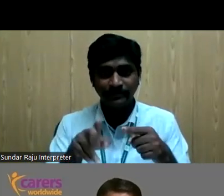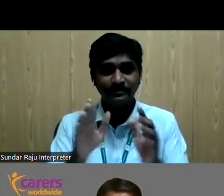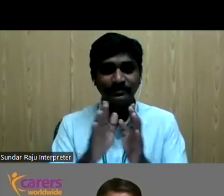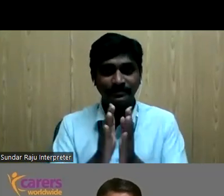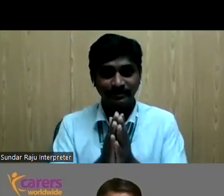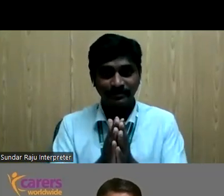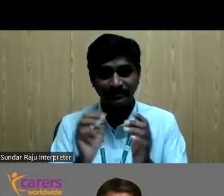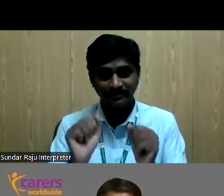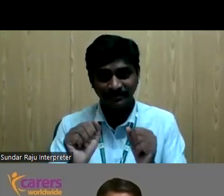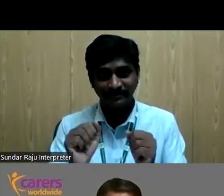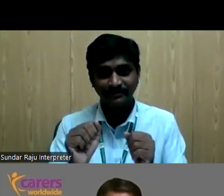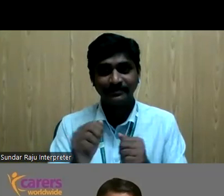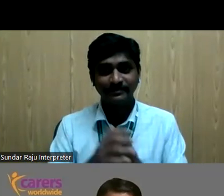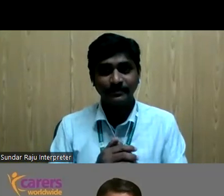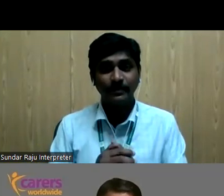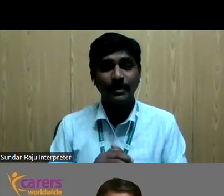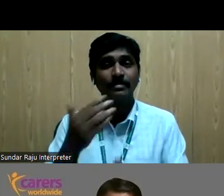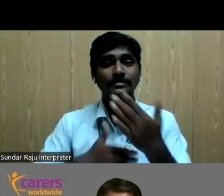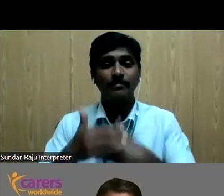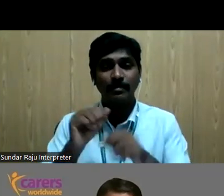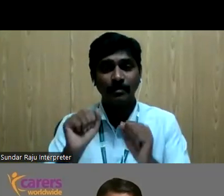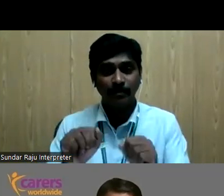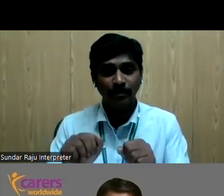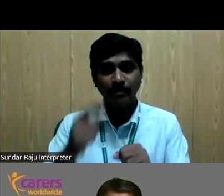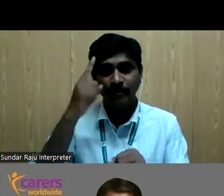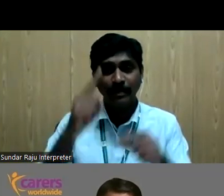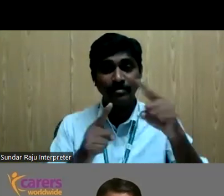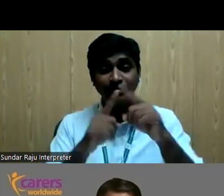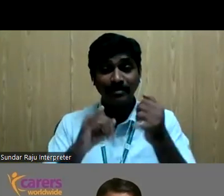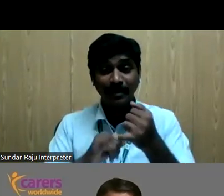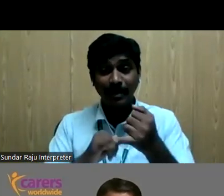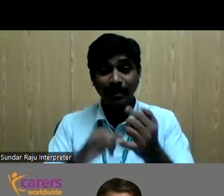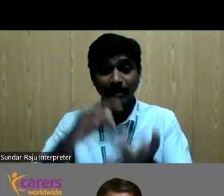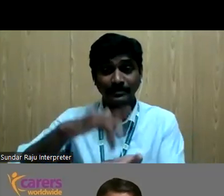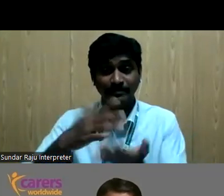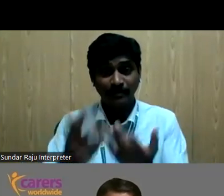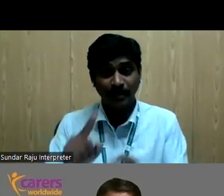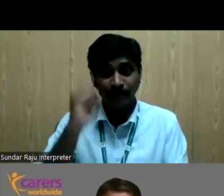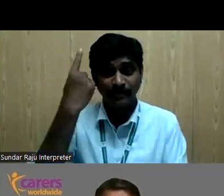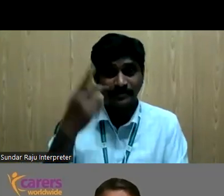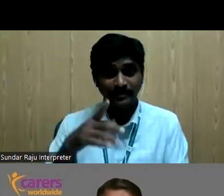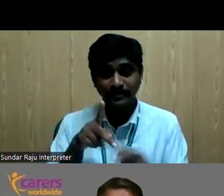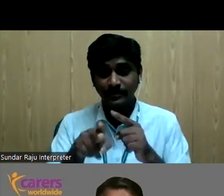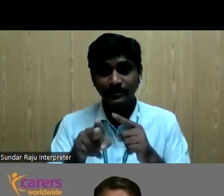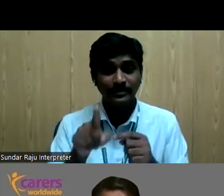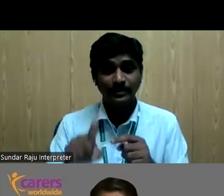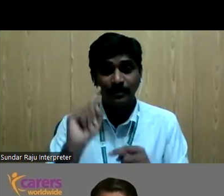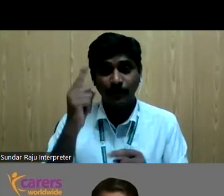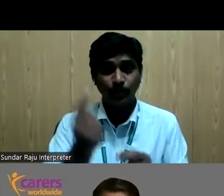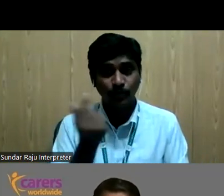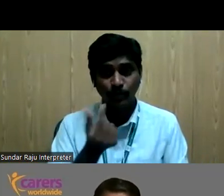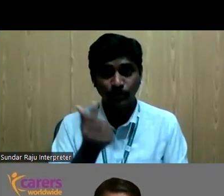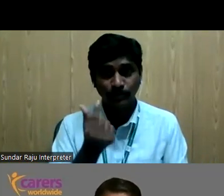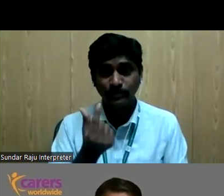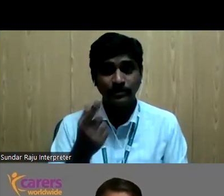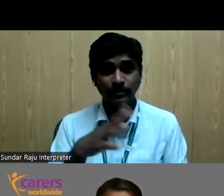disabled people in the Telangana state first, which is very useful for the